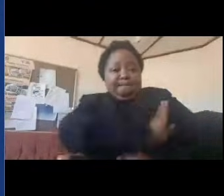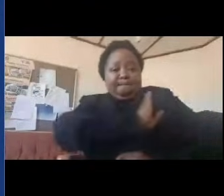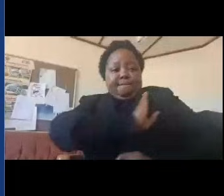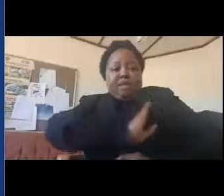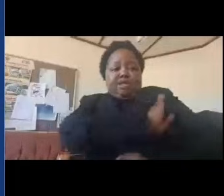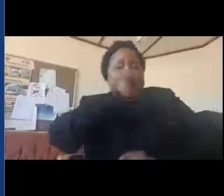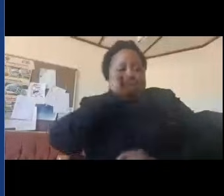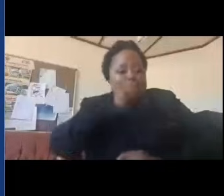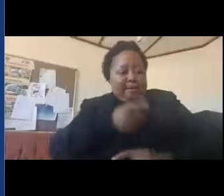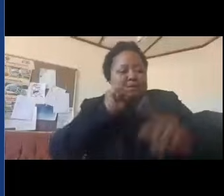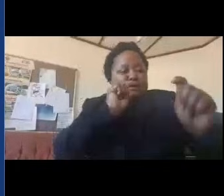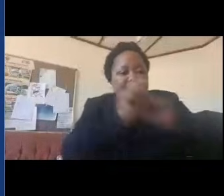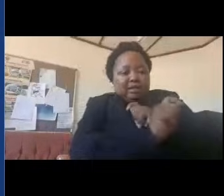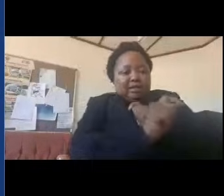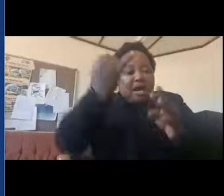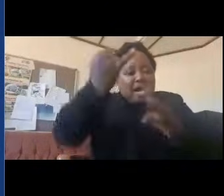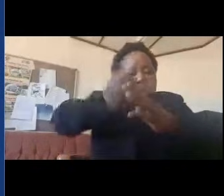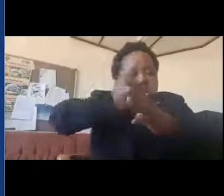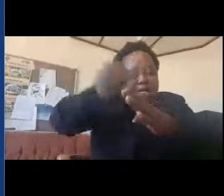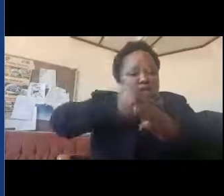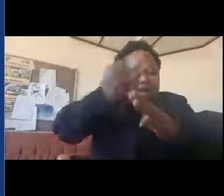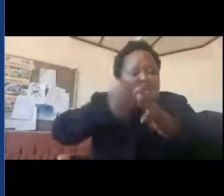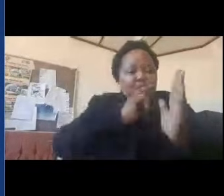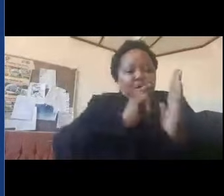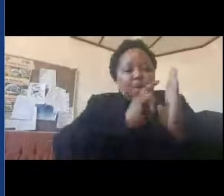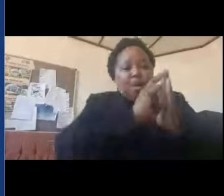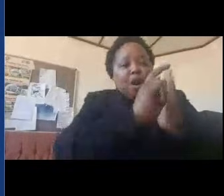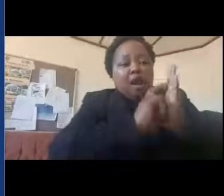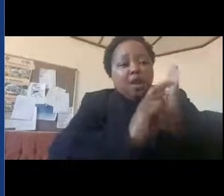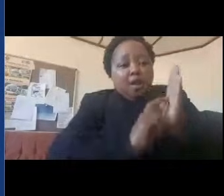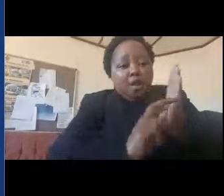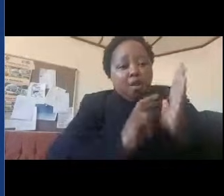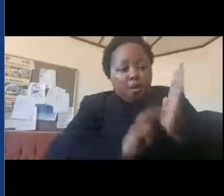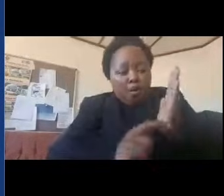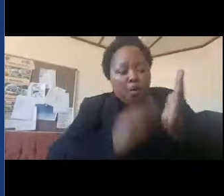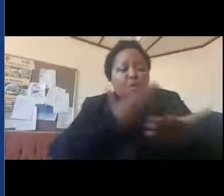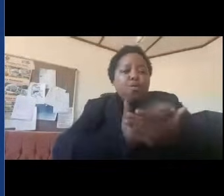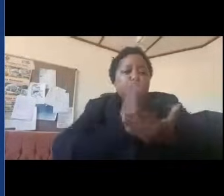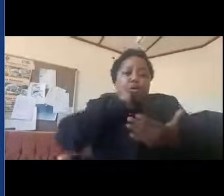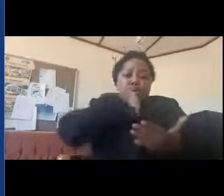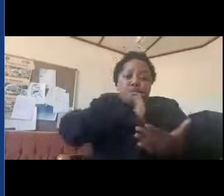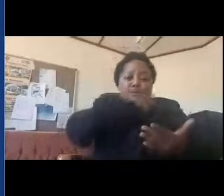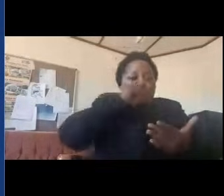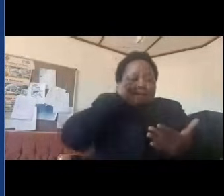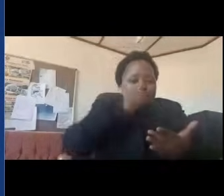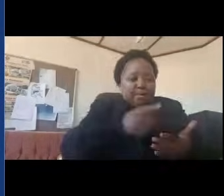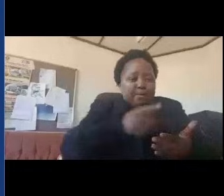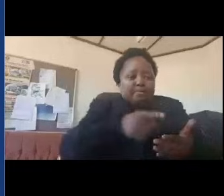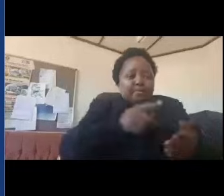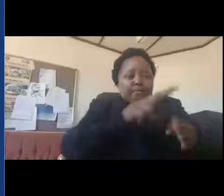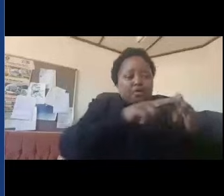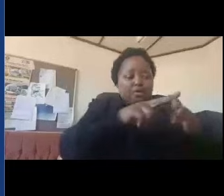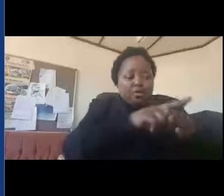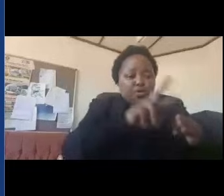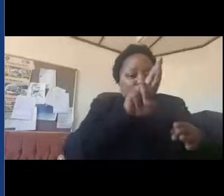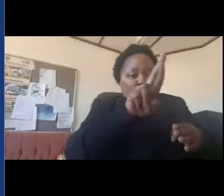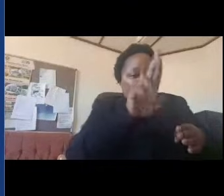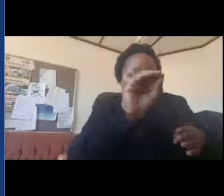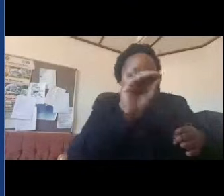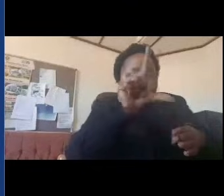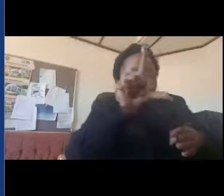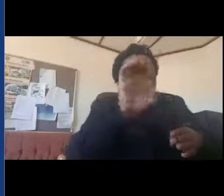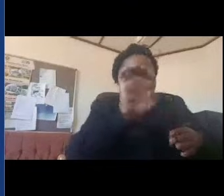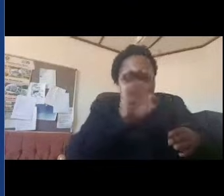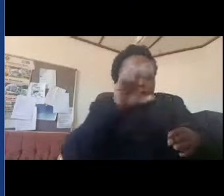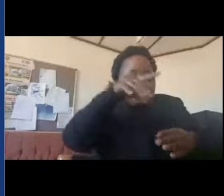the law, we train them on empathy. We use role play. We let them experience for